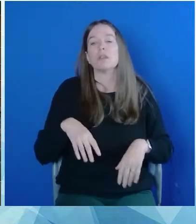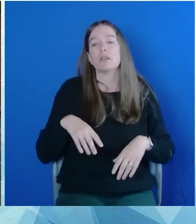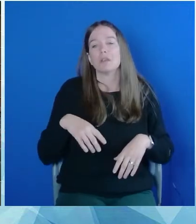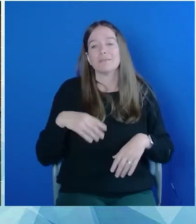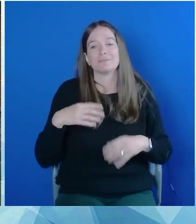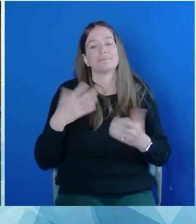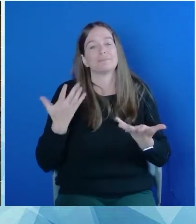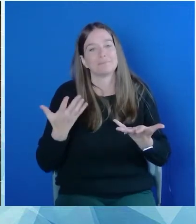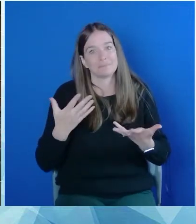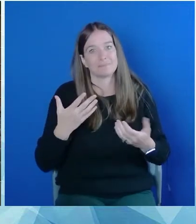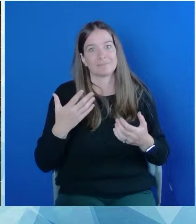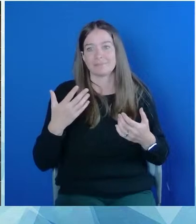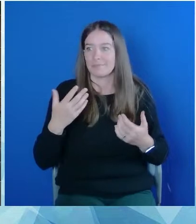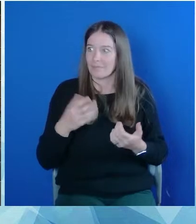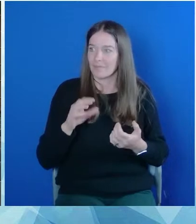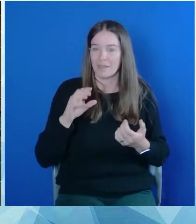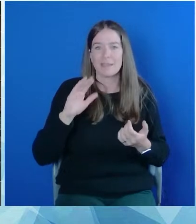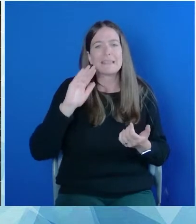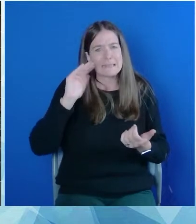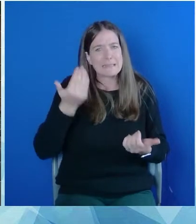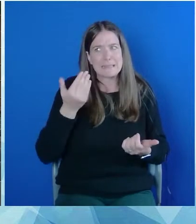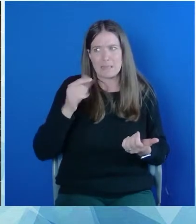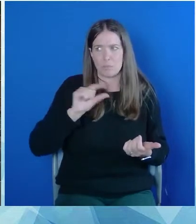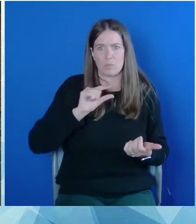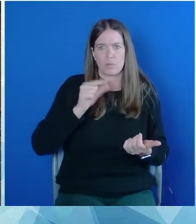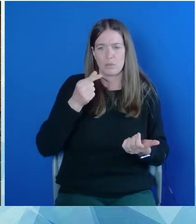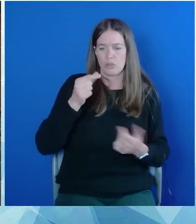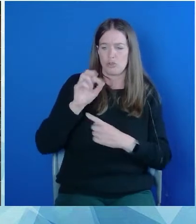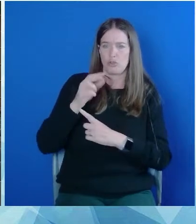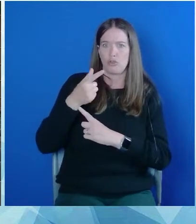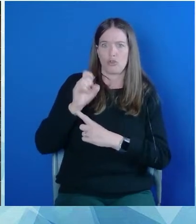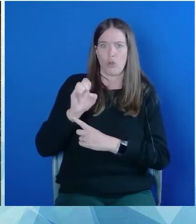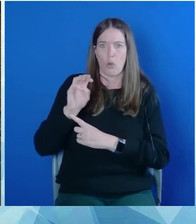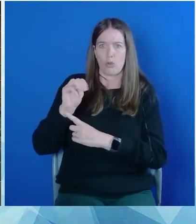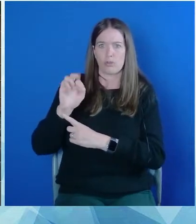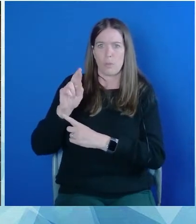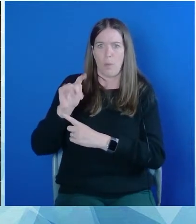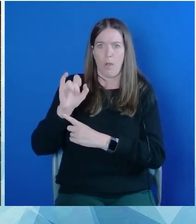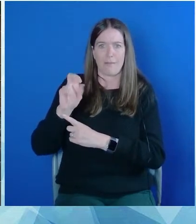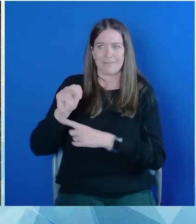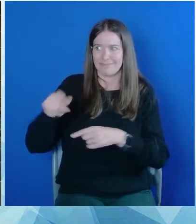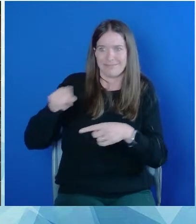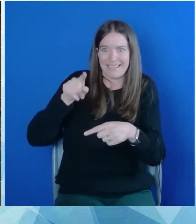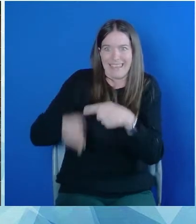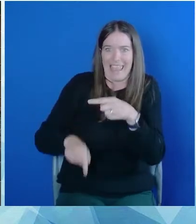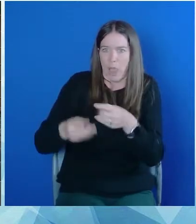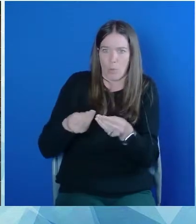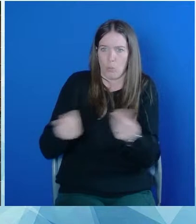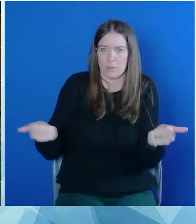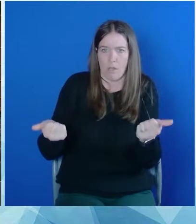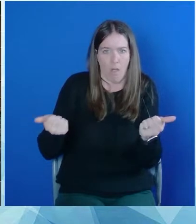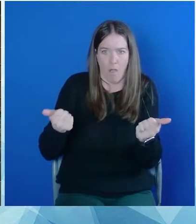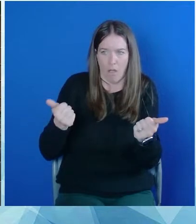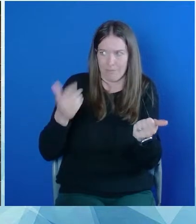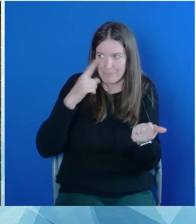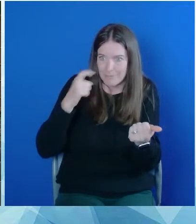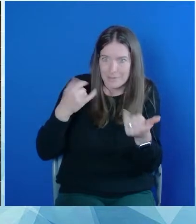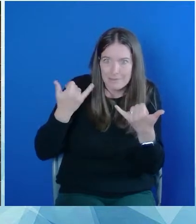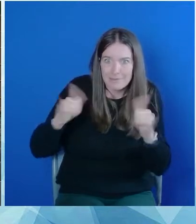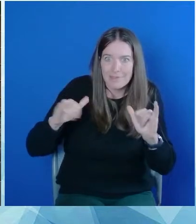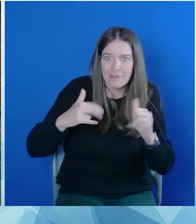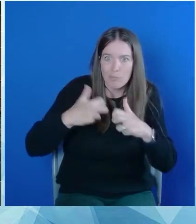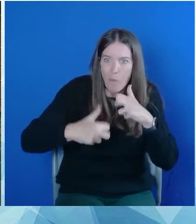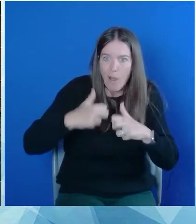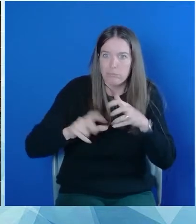Superintendent Martin's ability to resolve these situations. They have not been resolved, and there is student safety